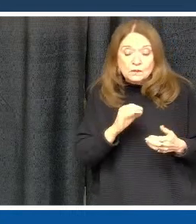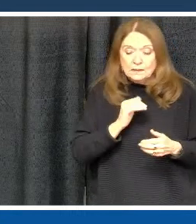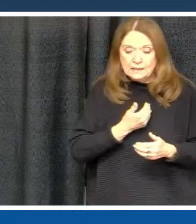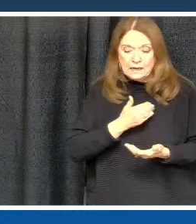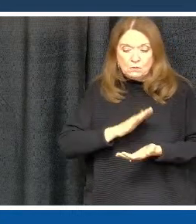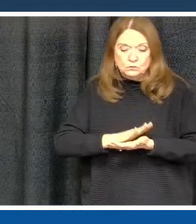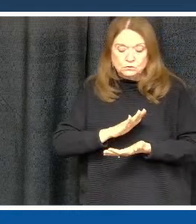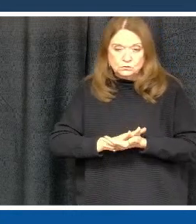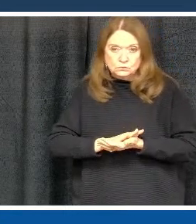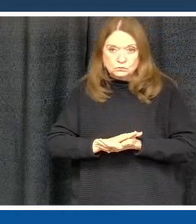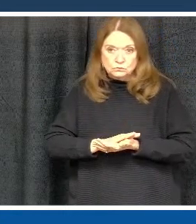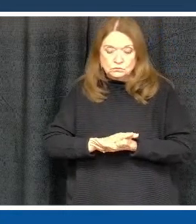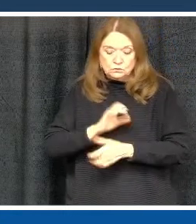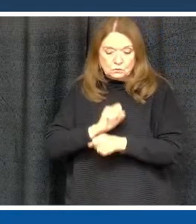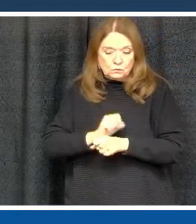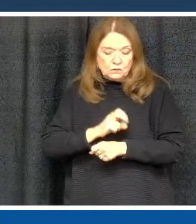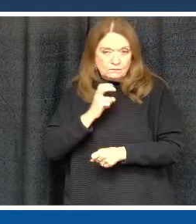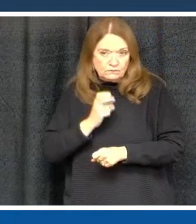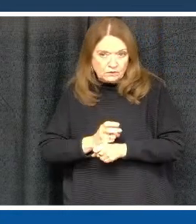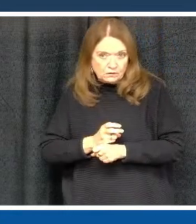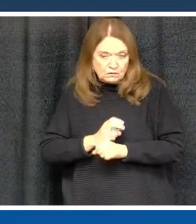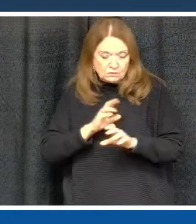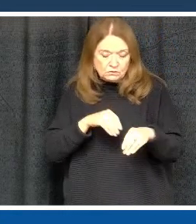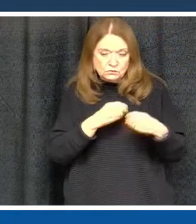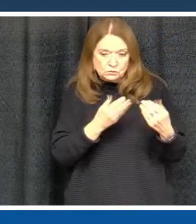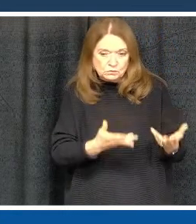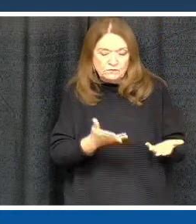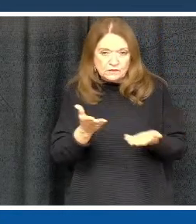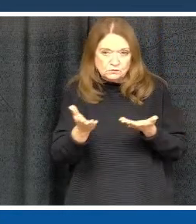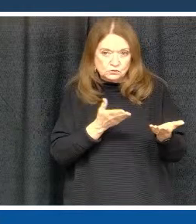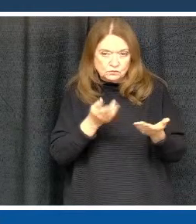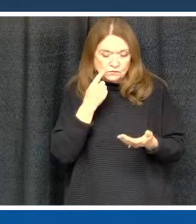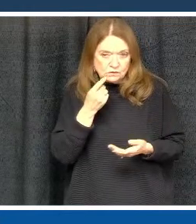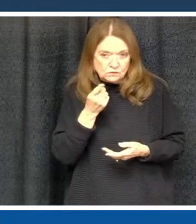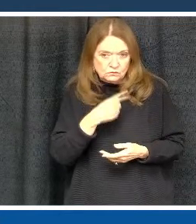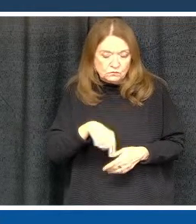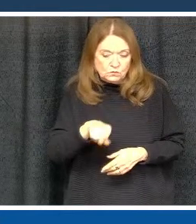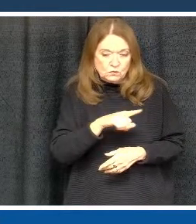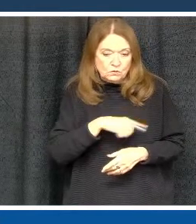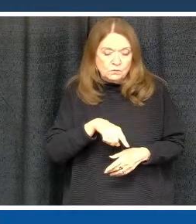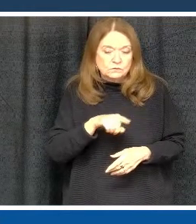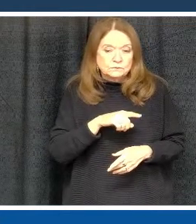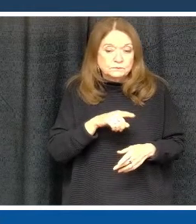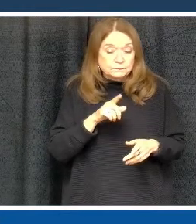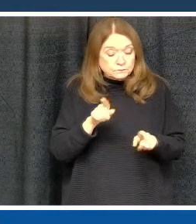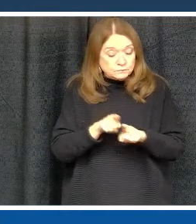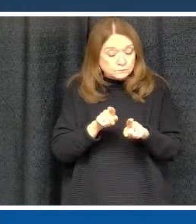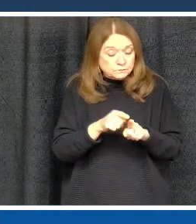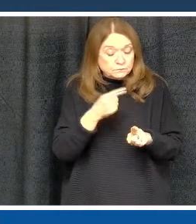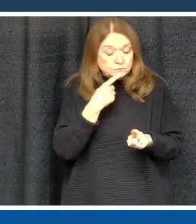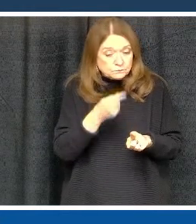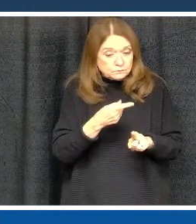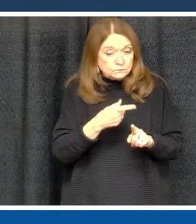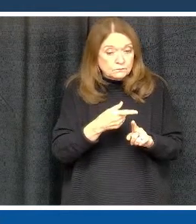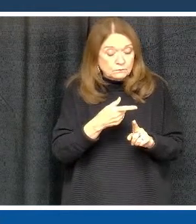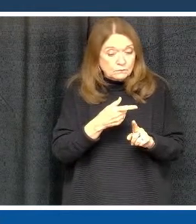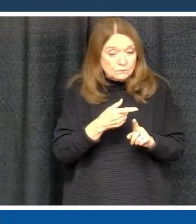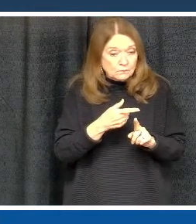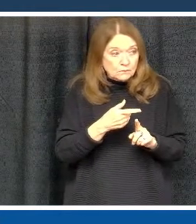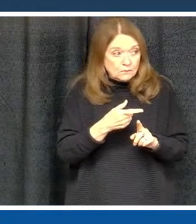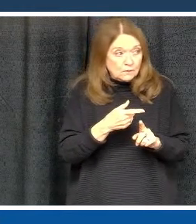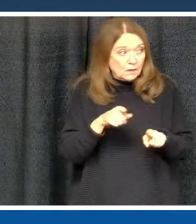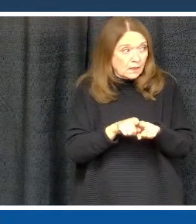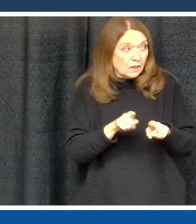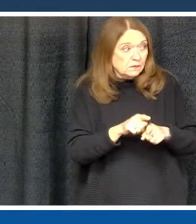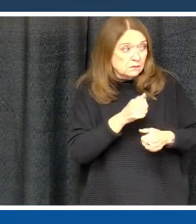schools are working very hard to provide services for the remainder. I will also tell you, I firmly believe as a